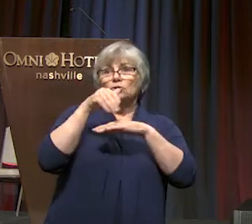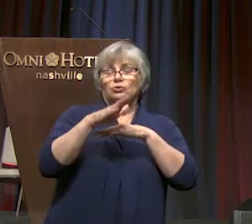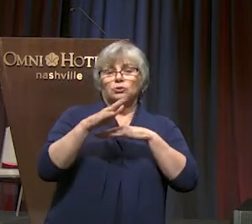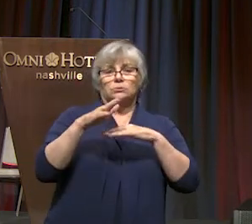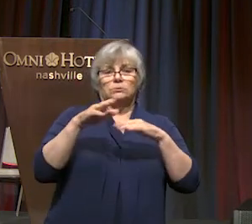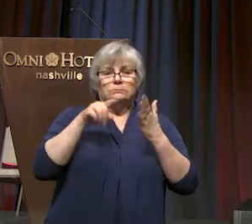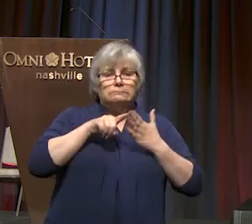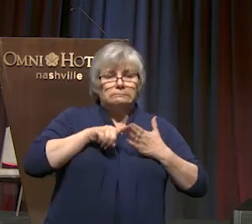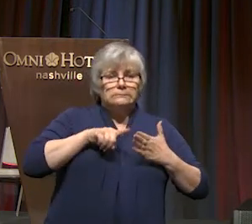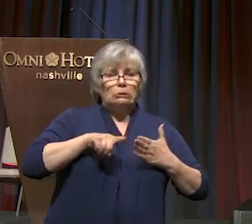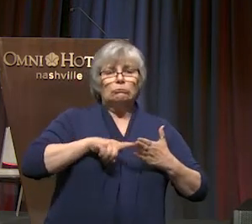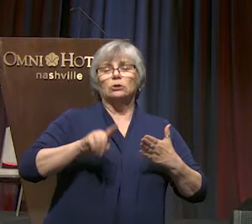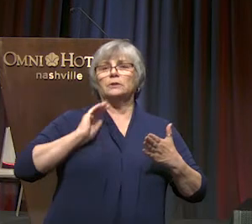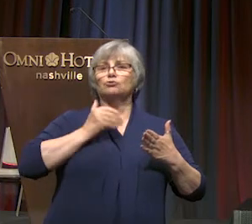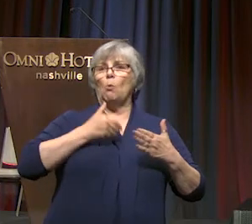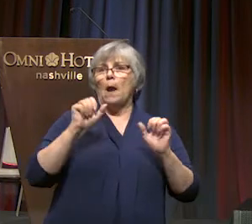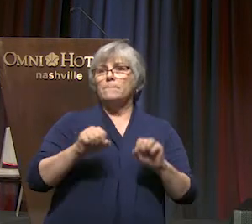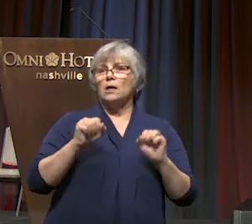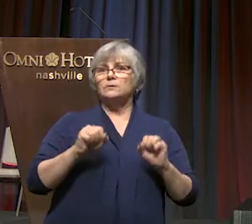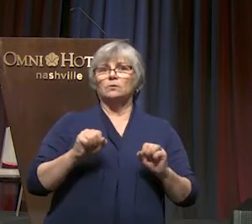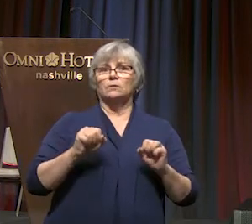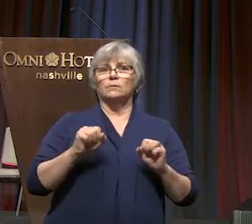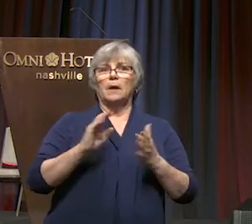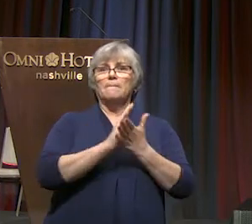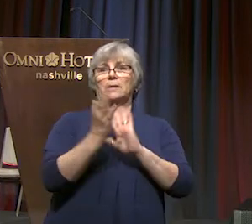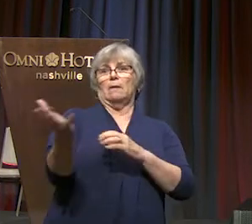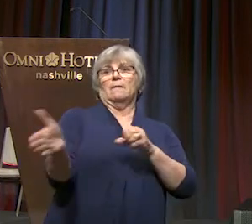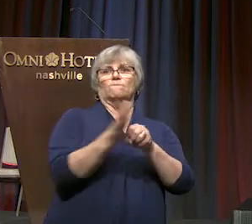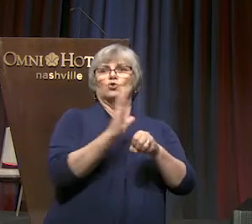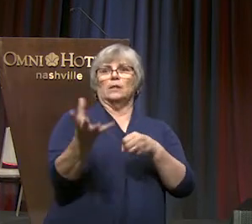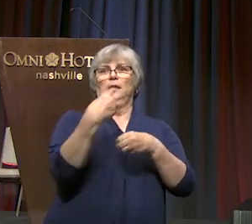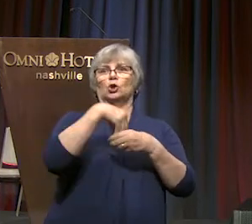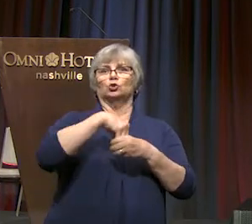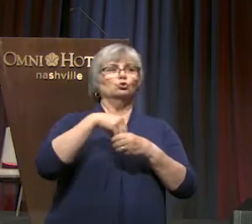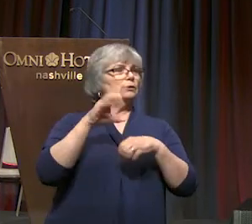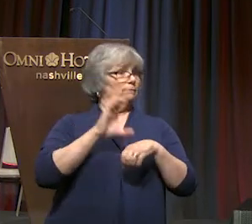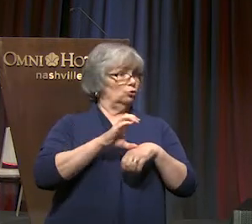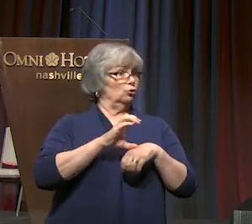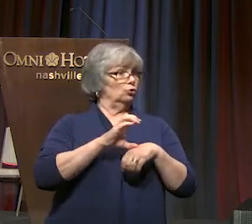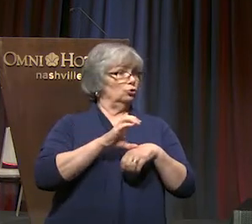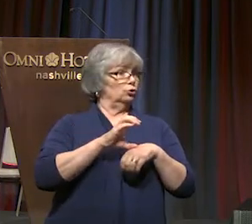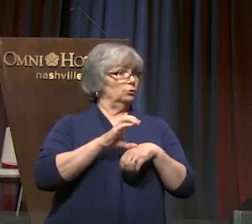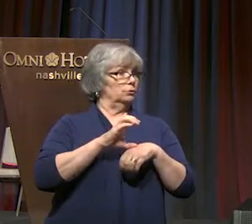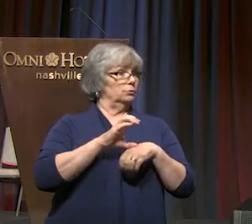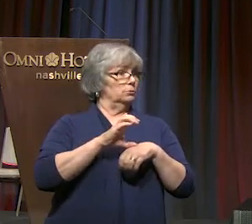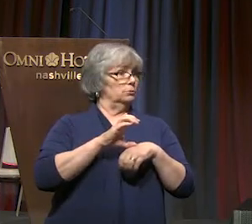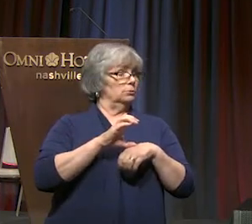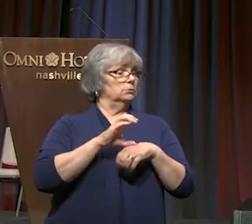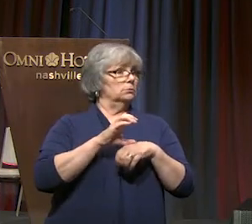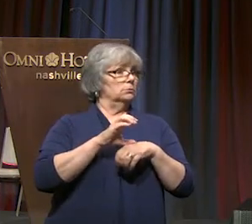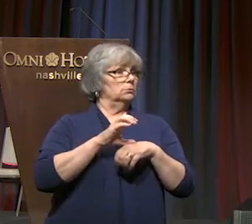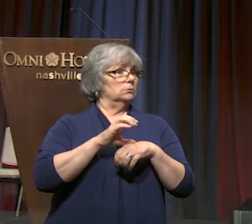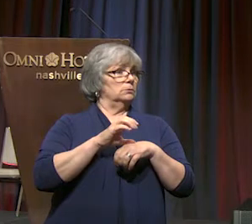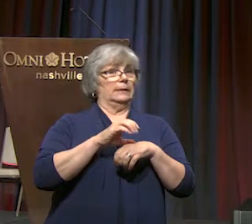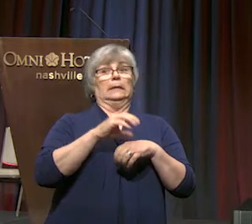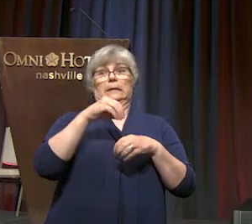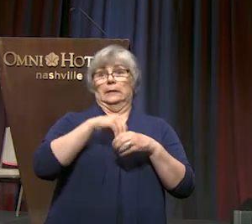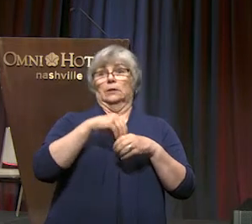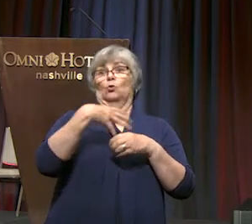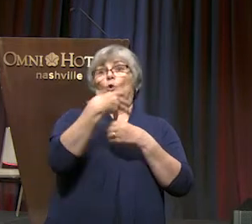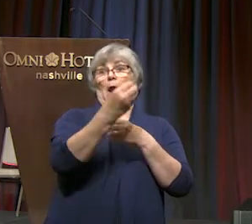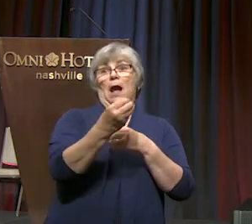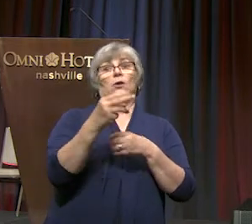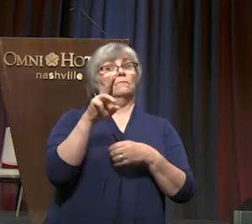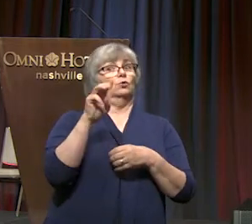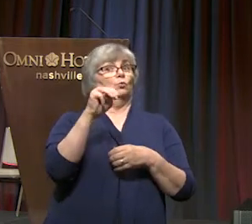into our possibilities of becoming fully inclusive churches inside or outside the UMC.